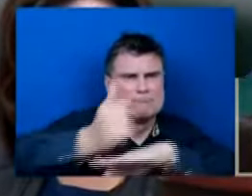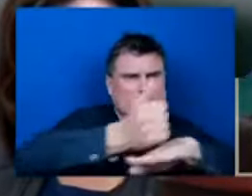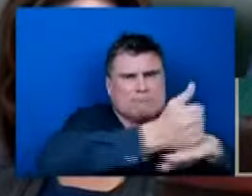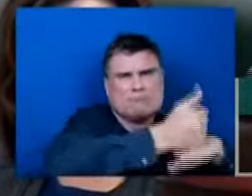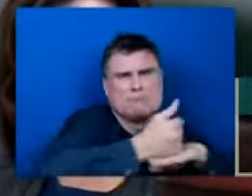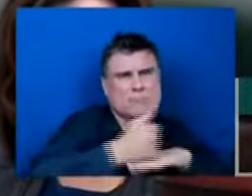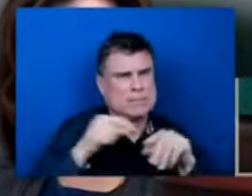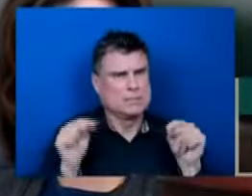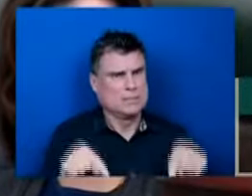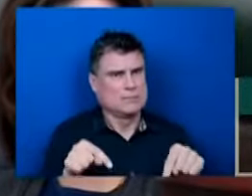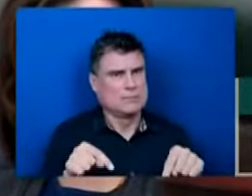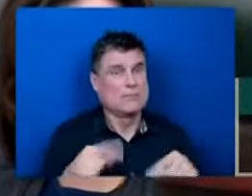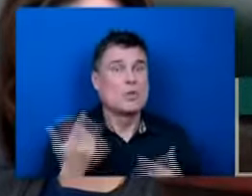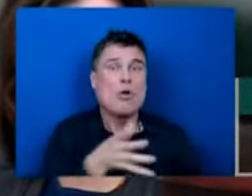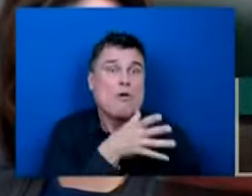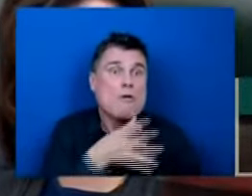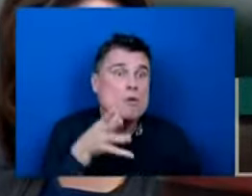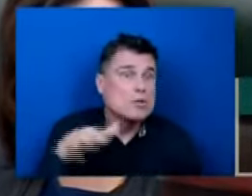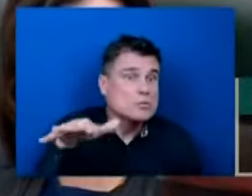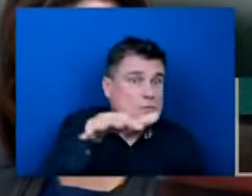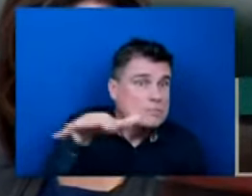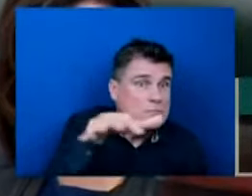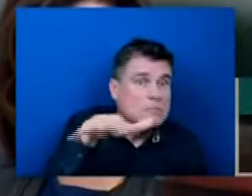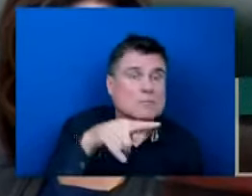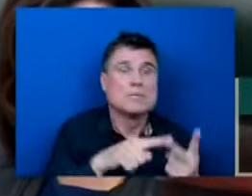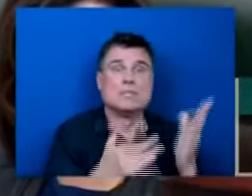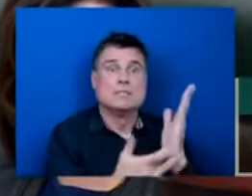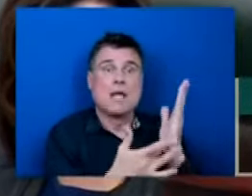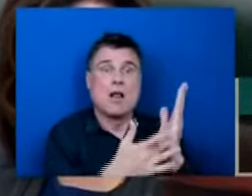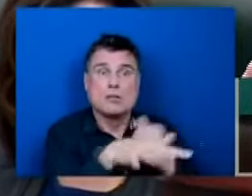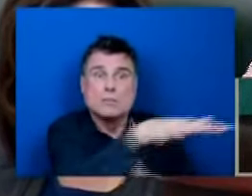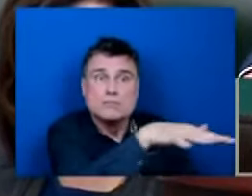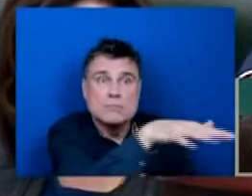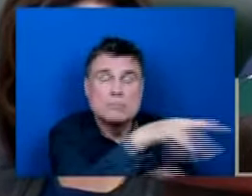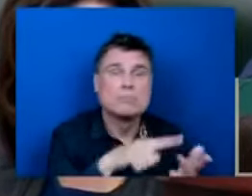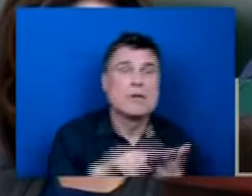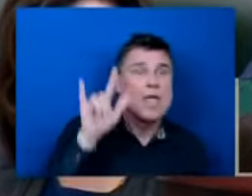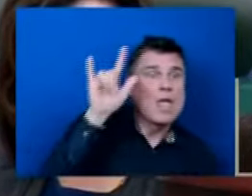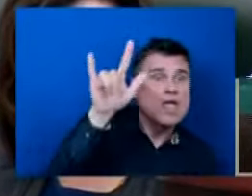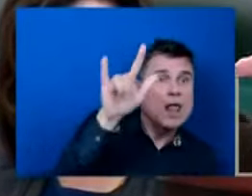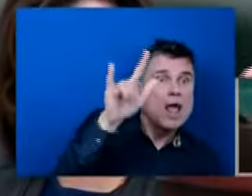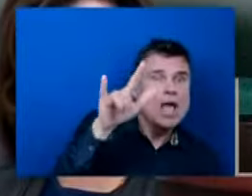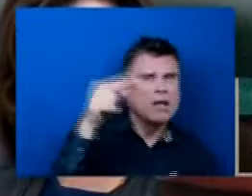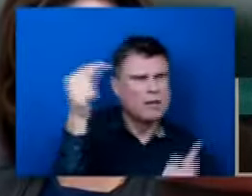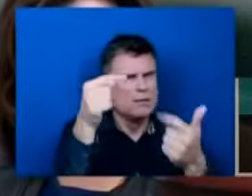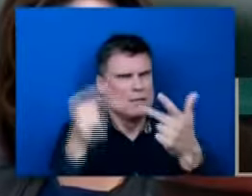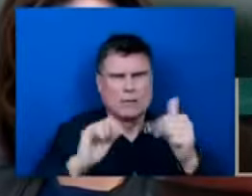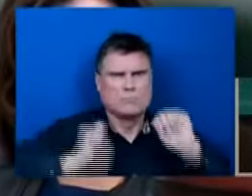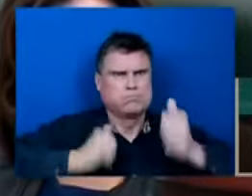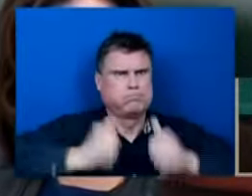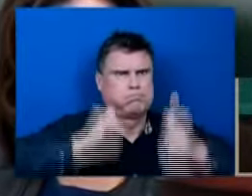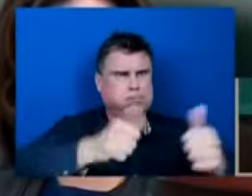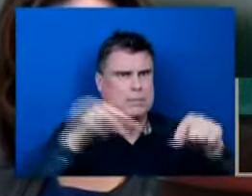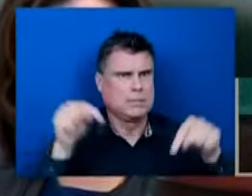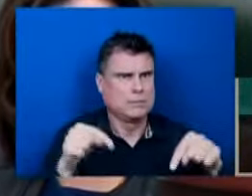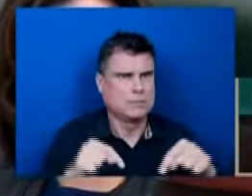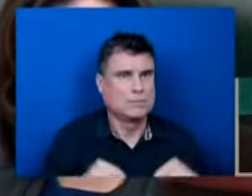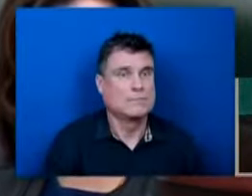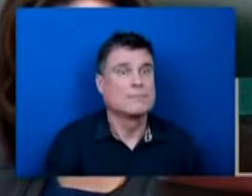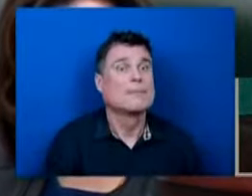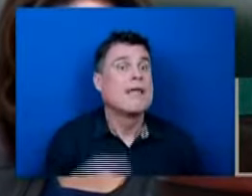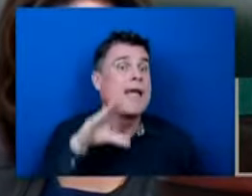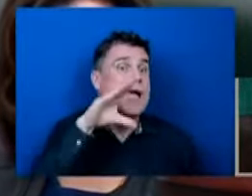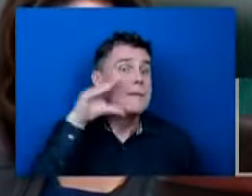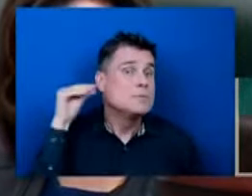as the technology and aviation sectors, to name a few. Amazon Web Services has announced a $4.3 billion investment